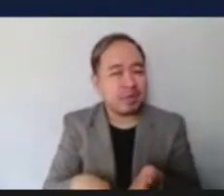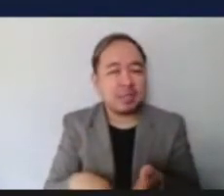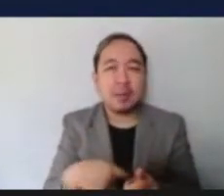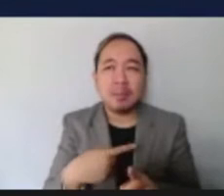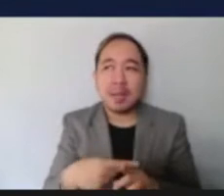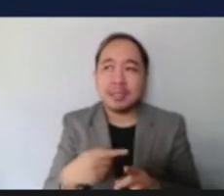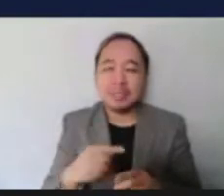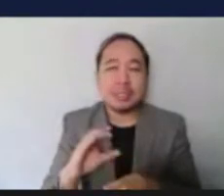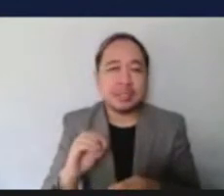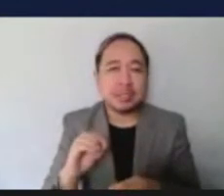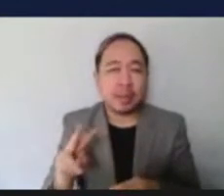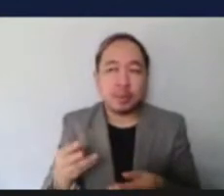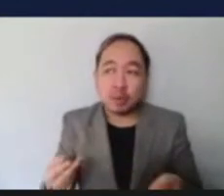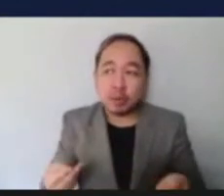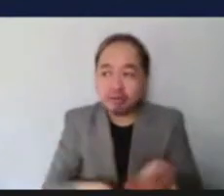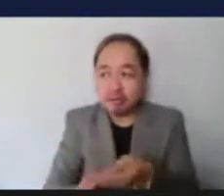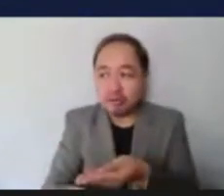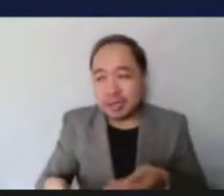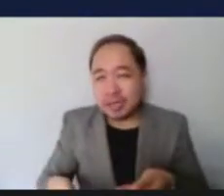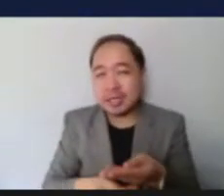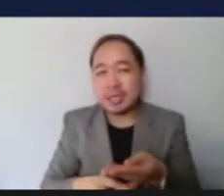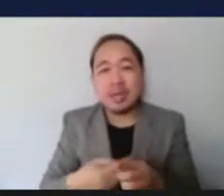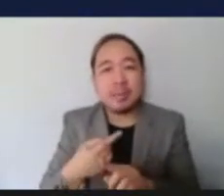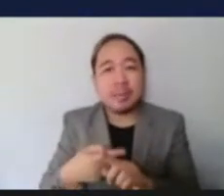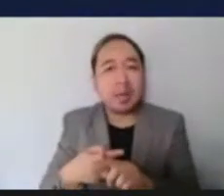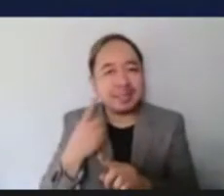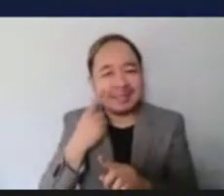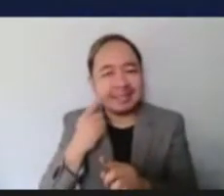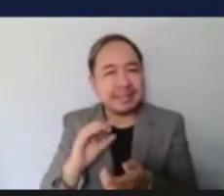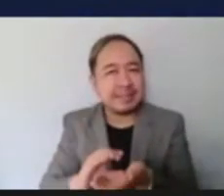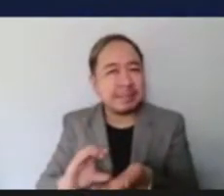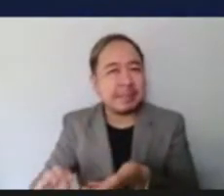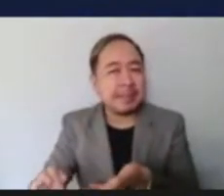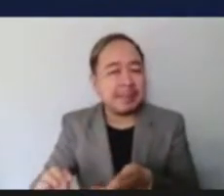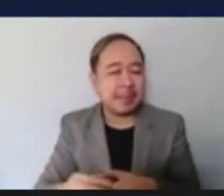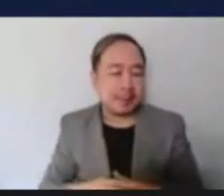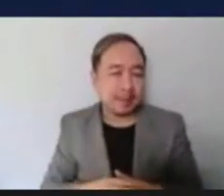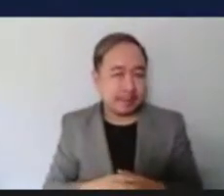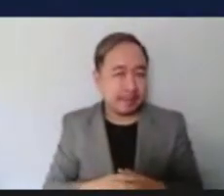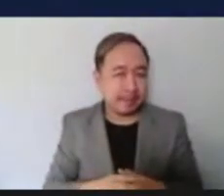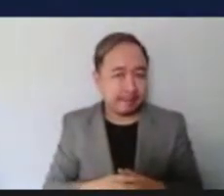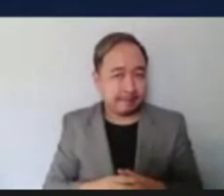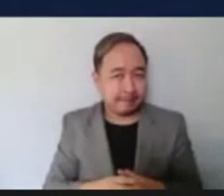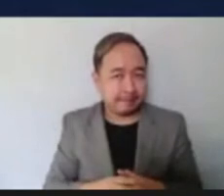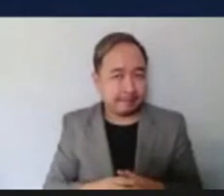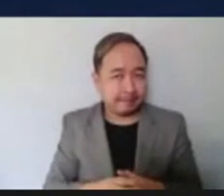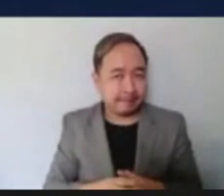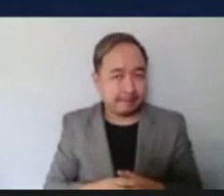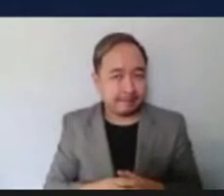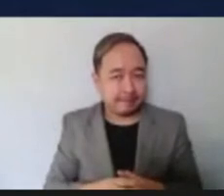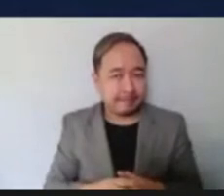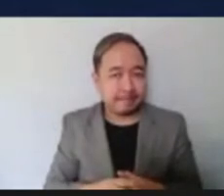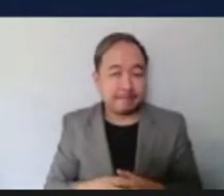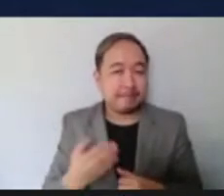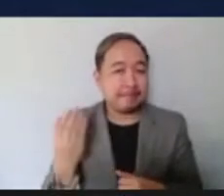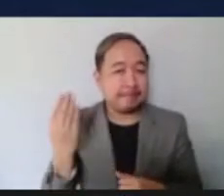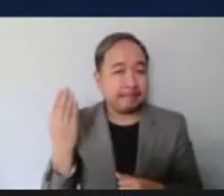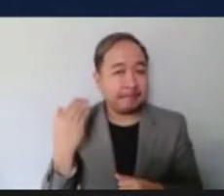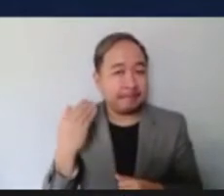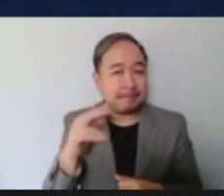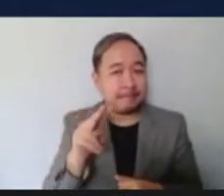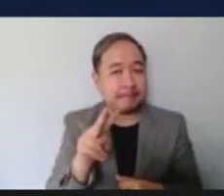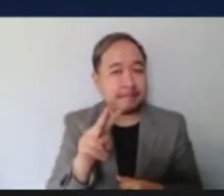trading carbon Navy as well as result-based payments recently during the 2020